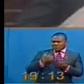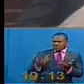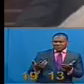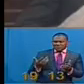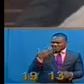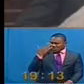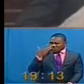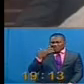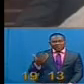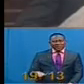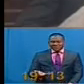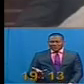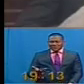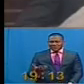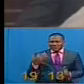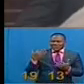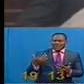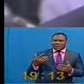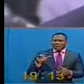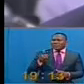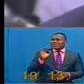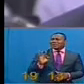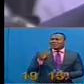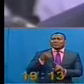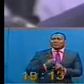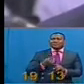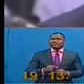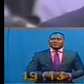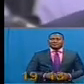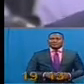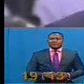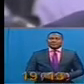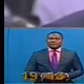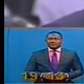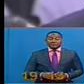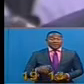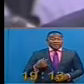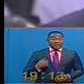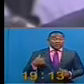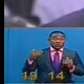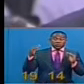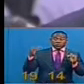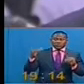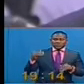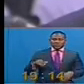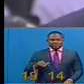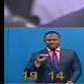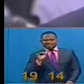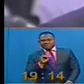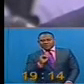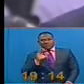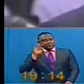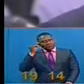is, why this particular infraction? I was expecting the auctioneer to prompt the